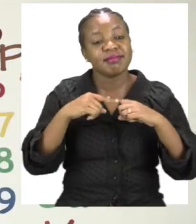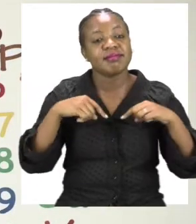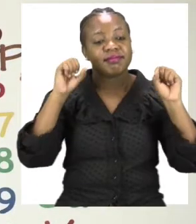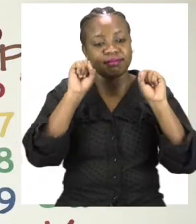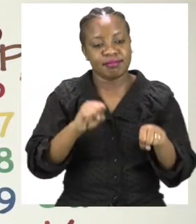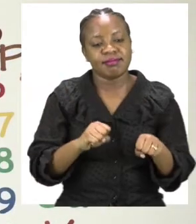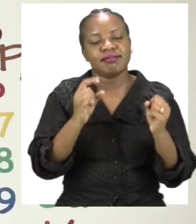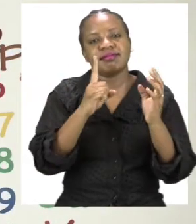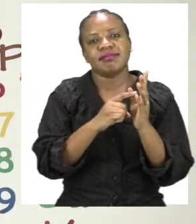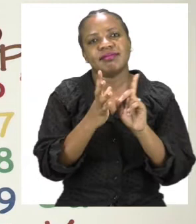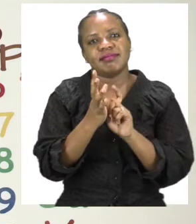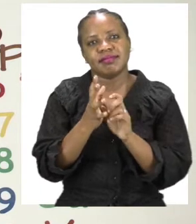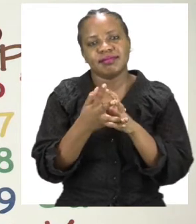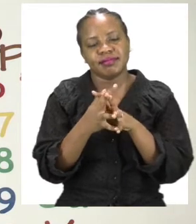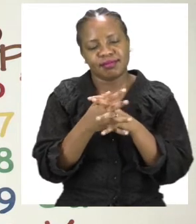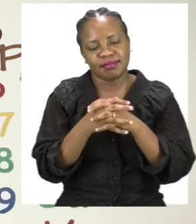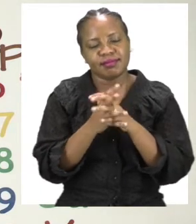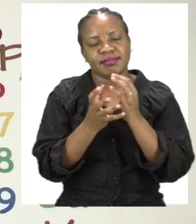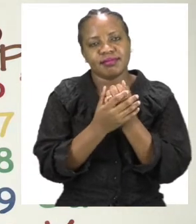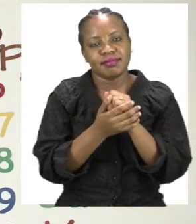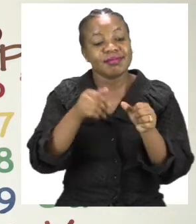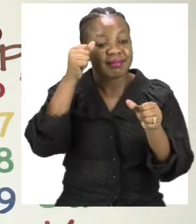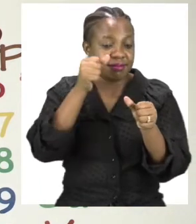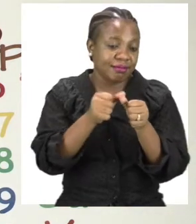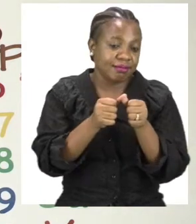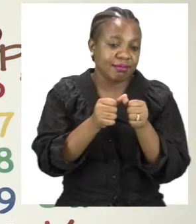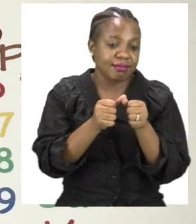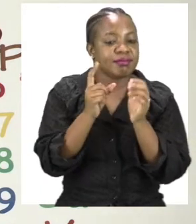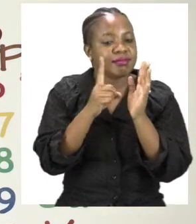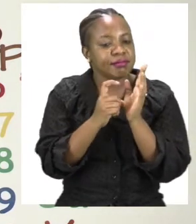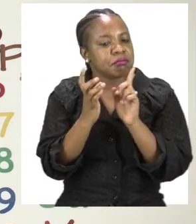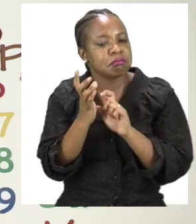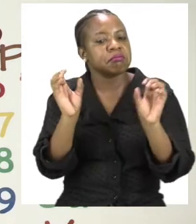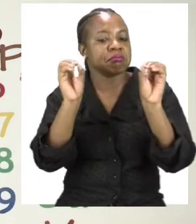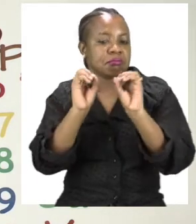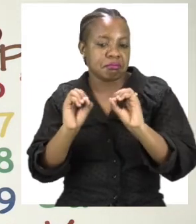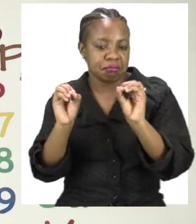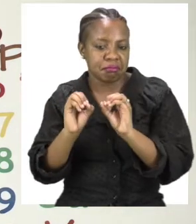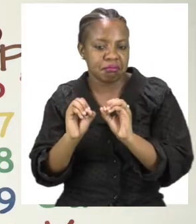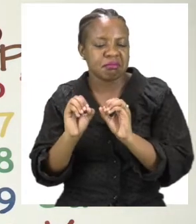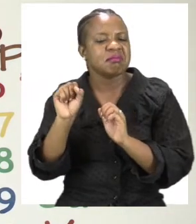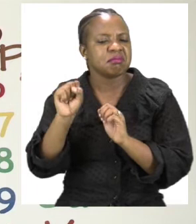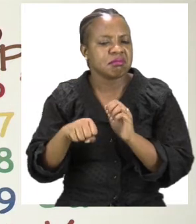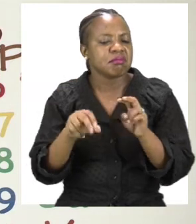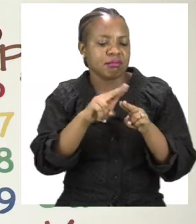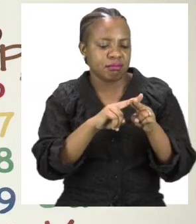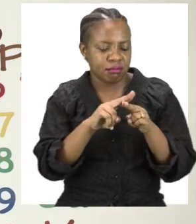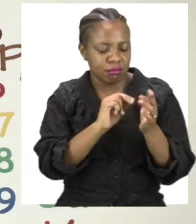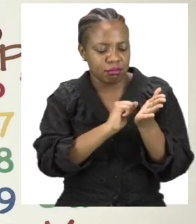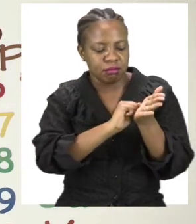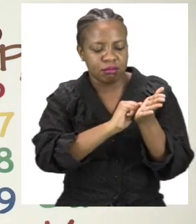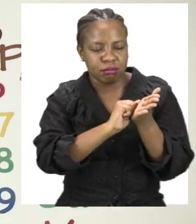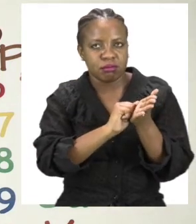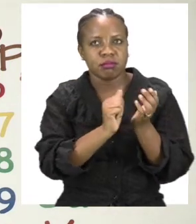to sanitize. Now remember, you can also use soap and water to clean your